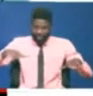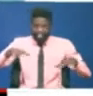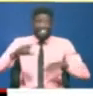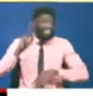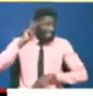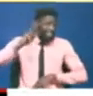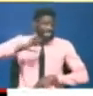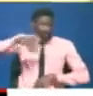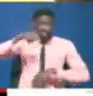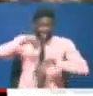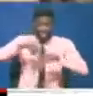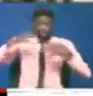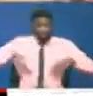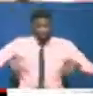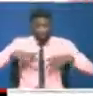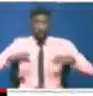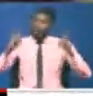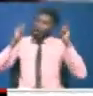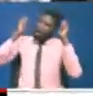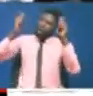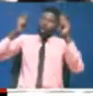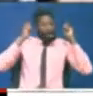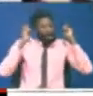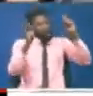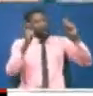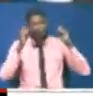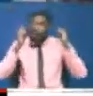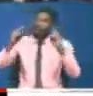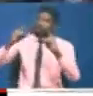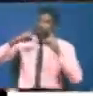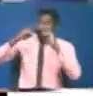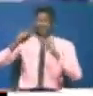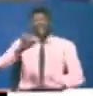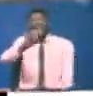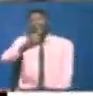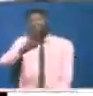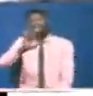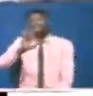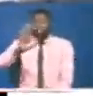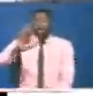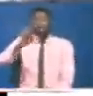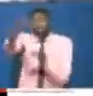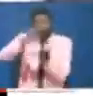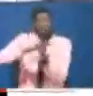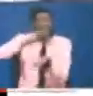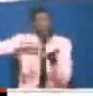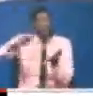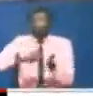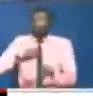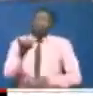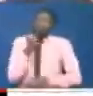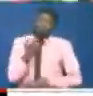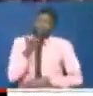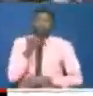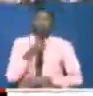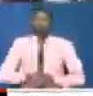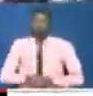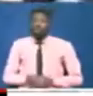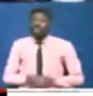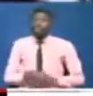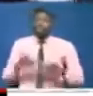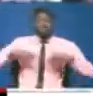Held demos lamenting irregular recruitment of clerks by IEBC. The protesters, who included university